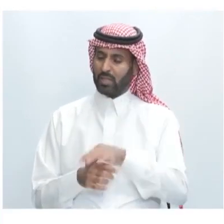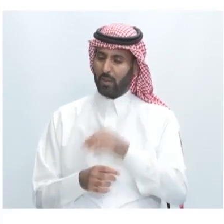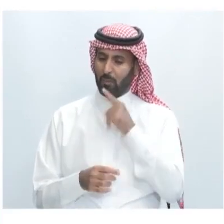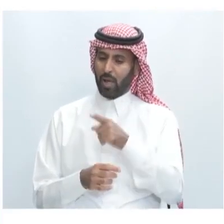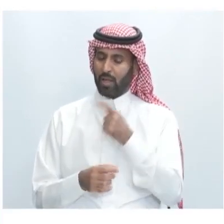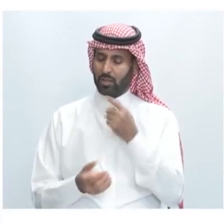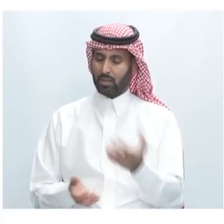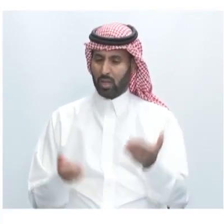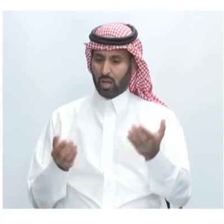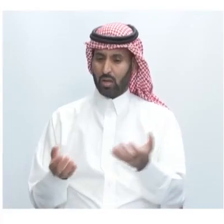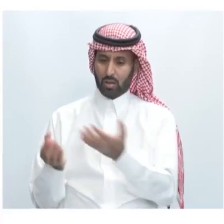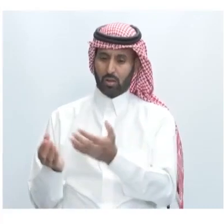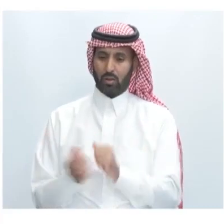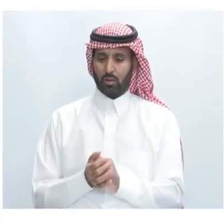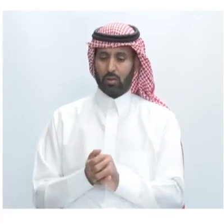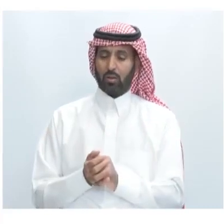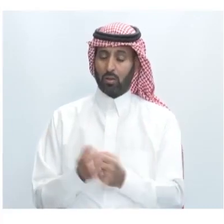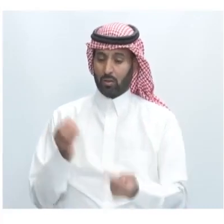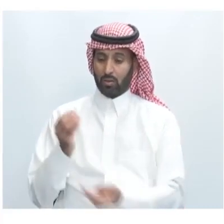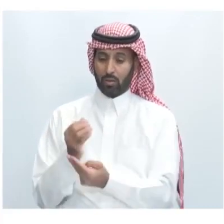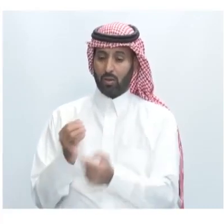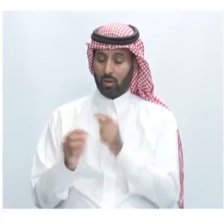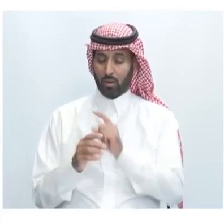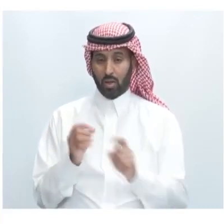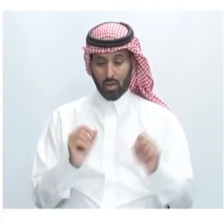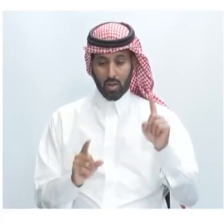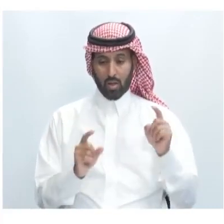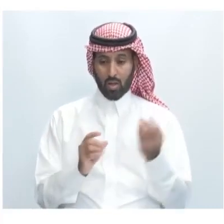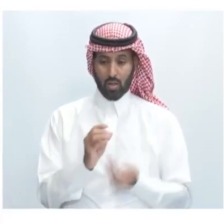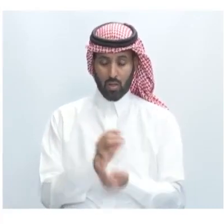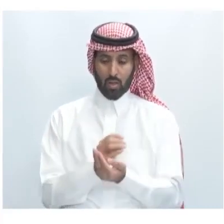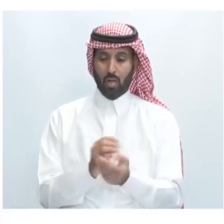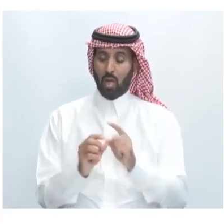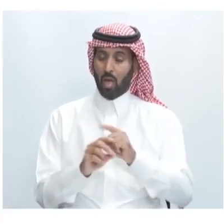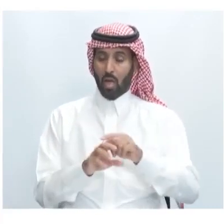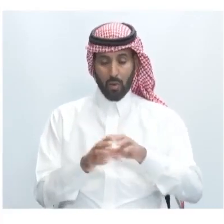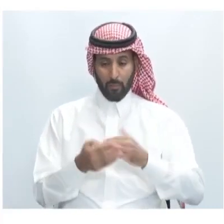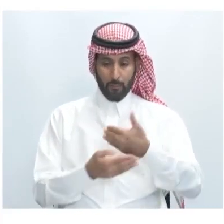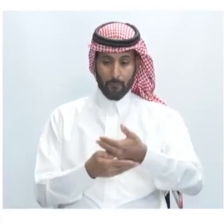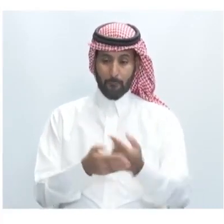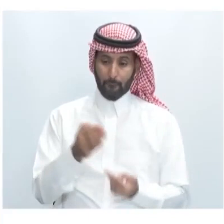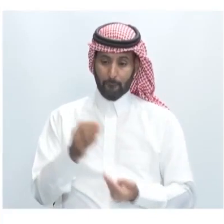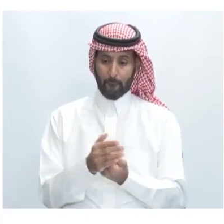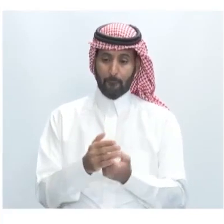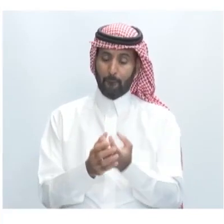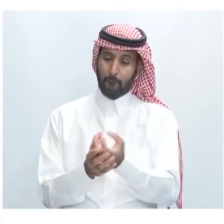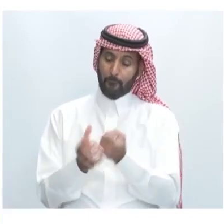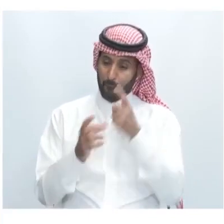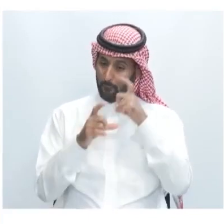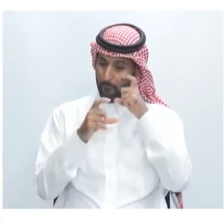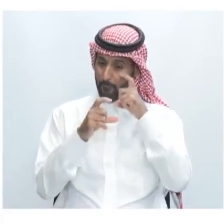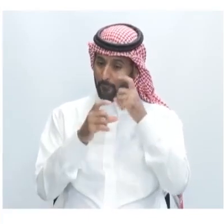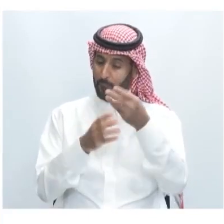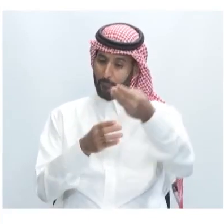is carrying. We download files from the internet to a computer or a memory stick. We upload pictures